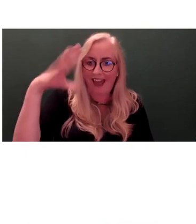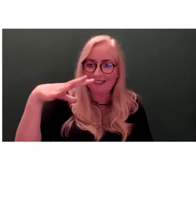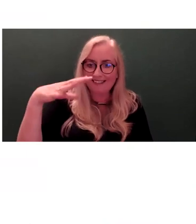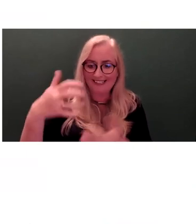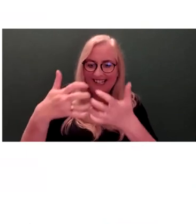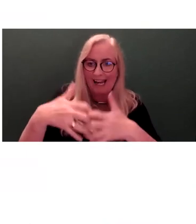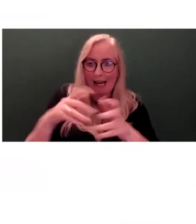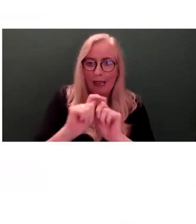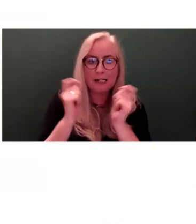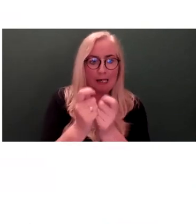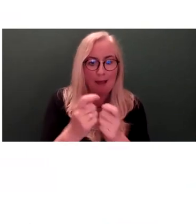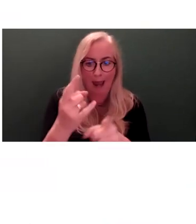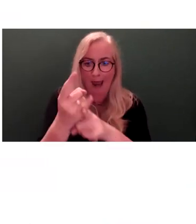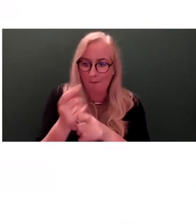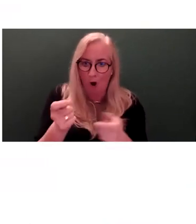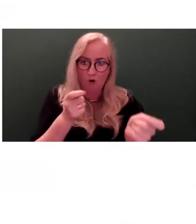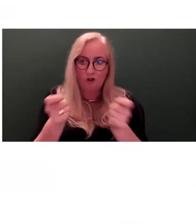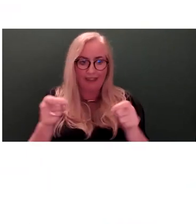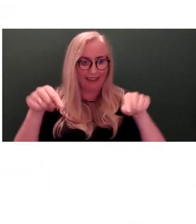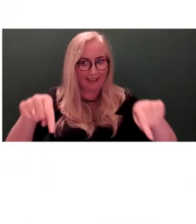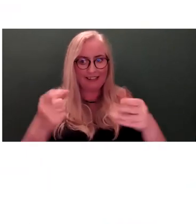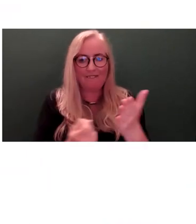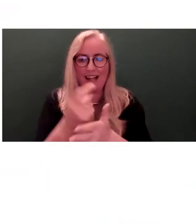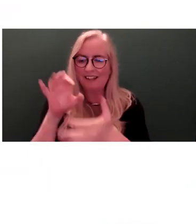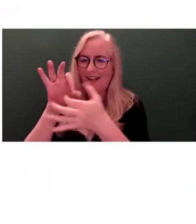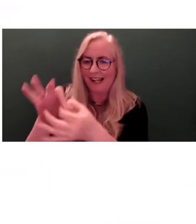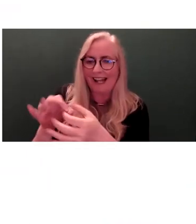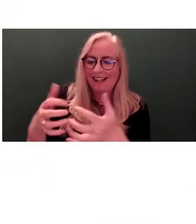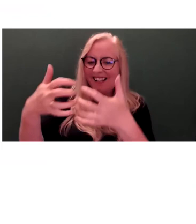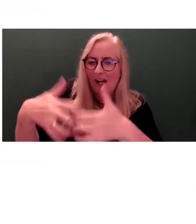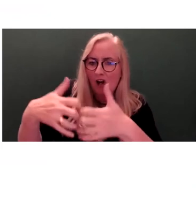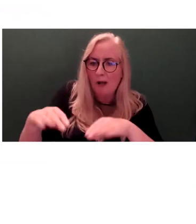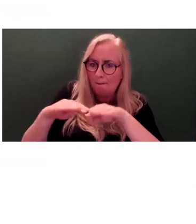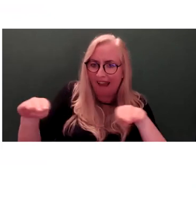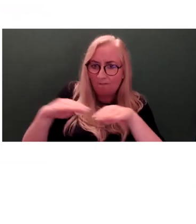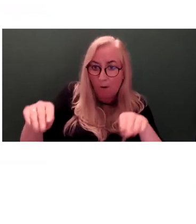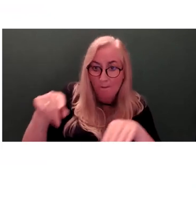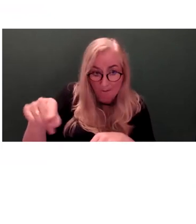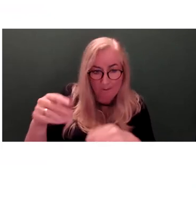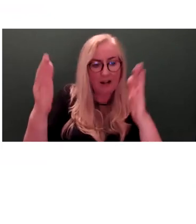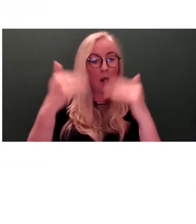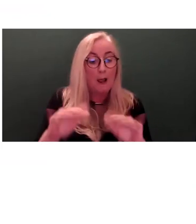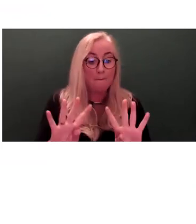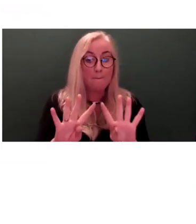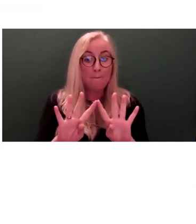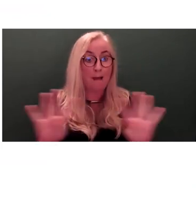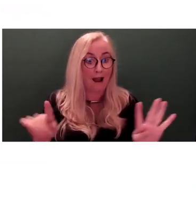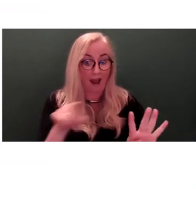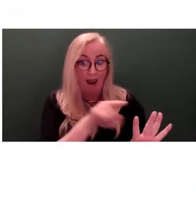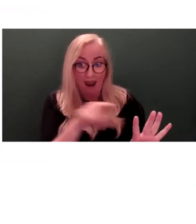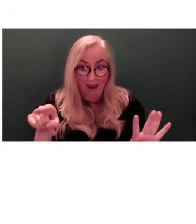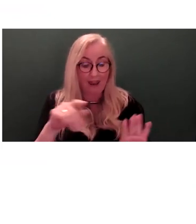who helped us run the whole thing in terms of the technology platform. And again, to the panelists and